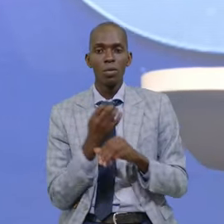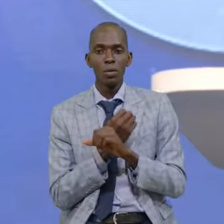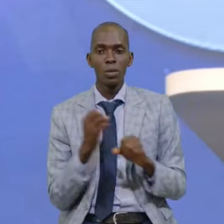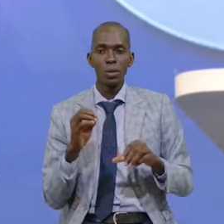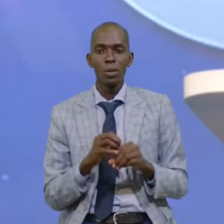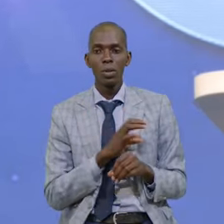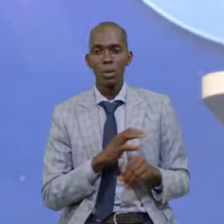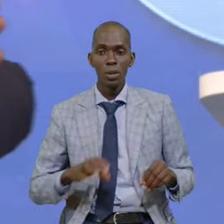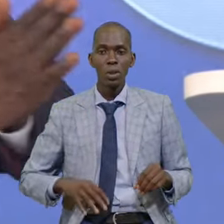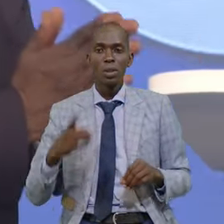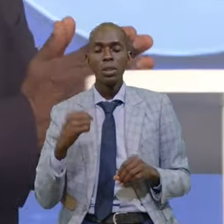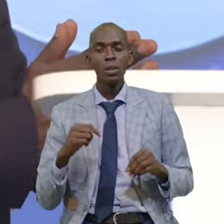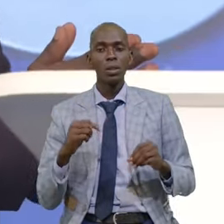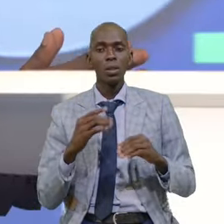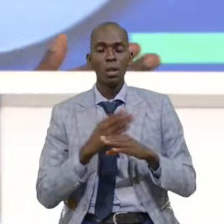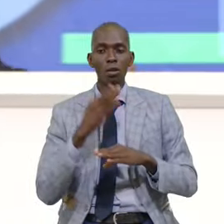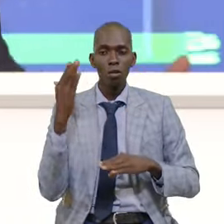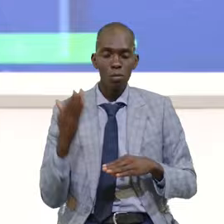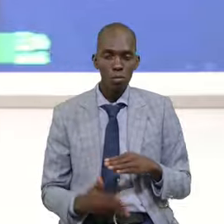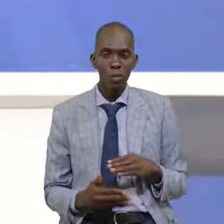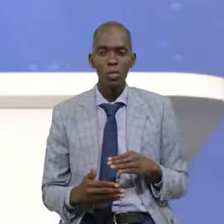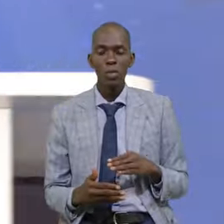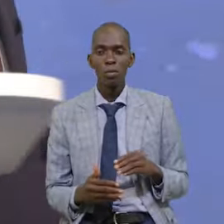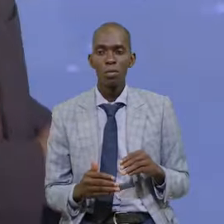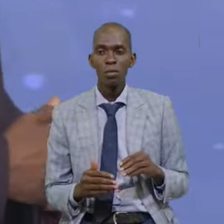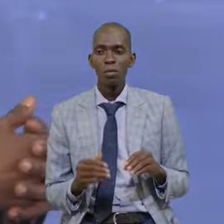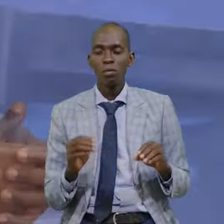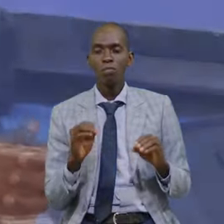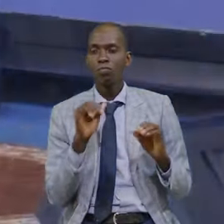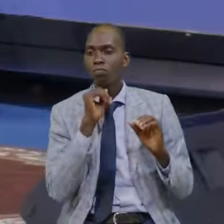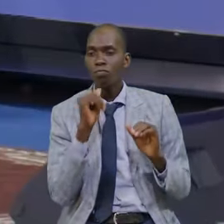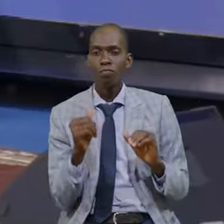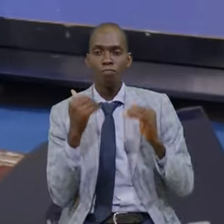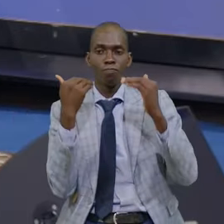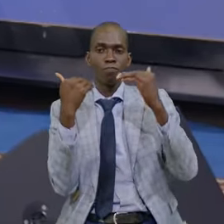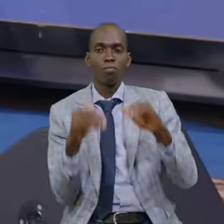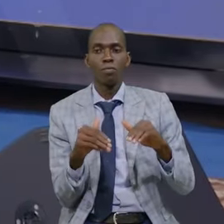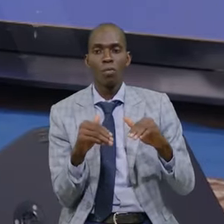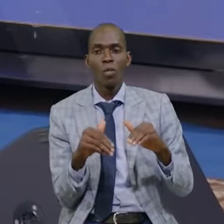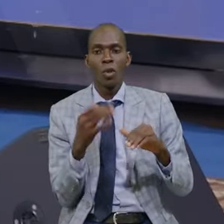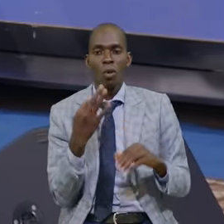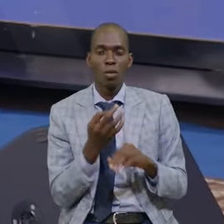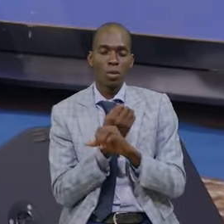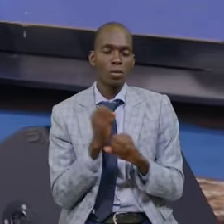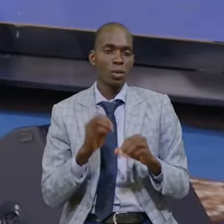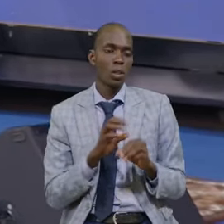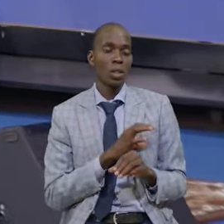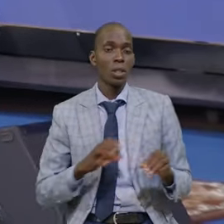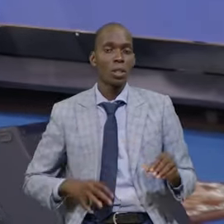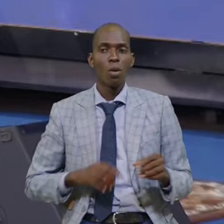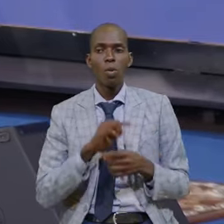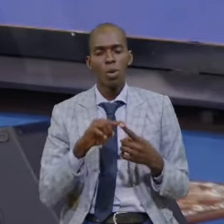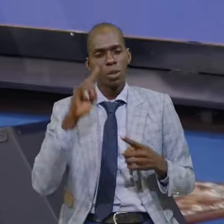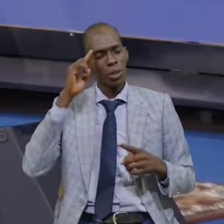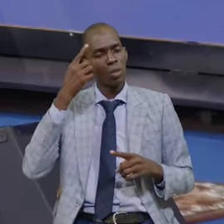The accomplished boundlessness. When you think of the salvation he has given